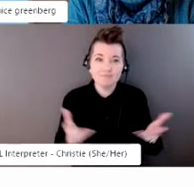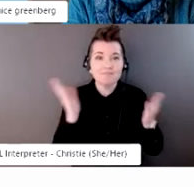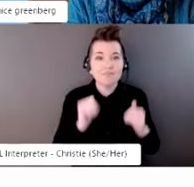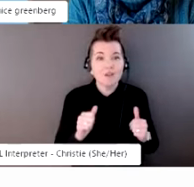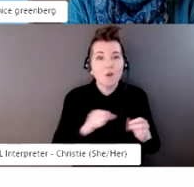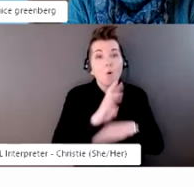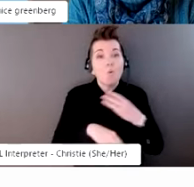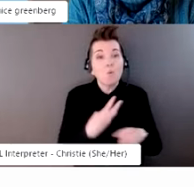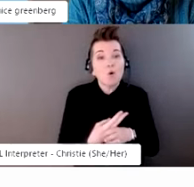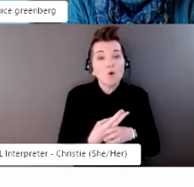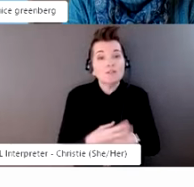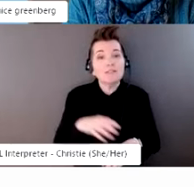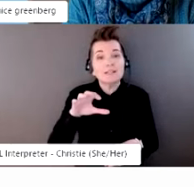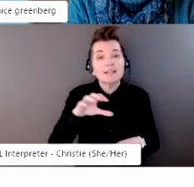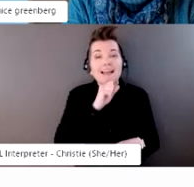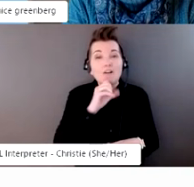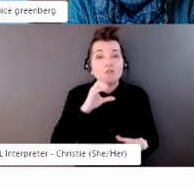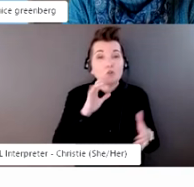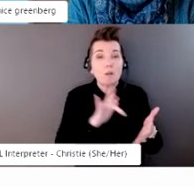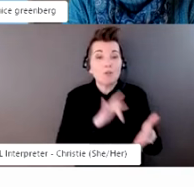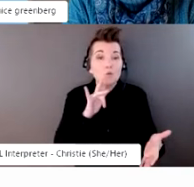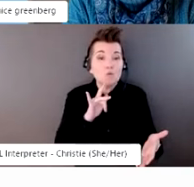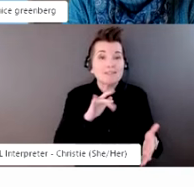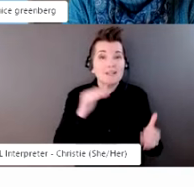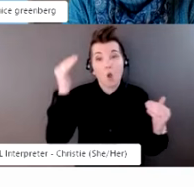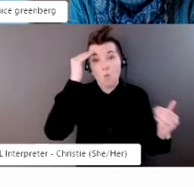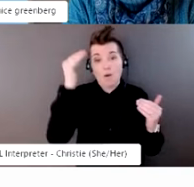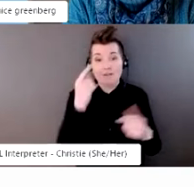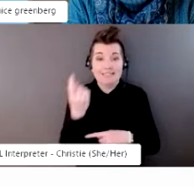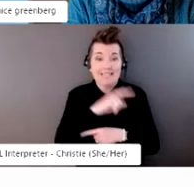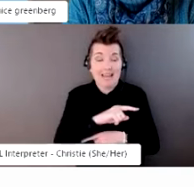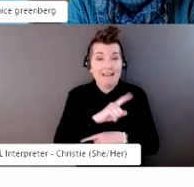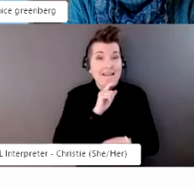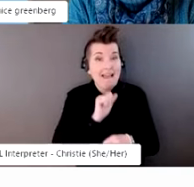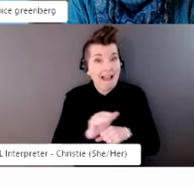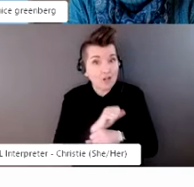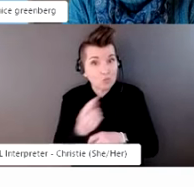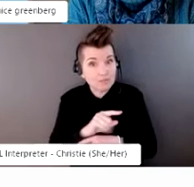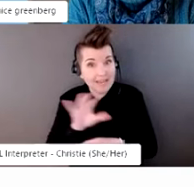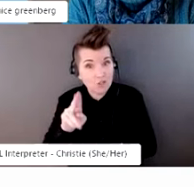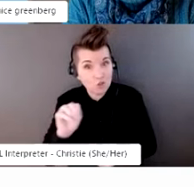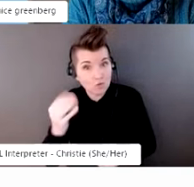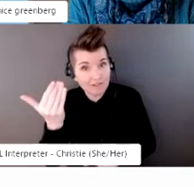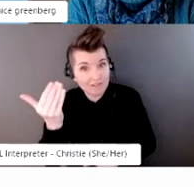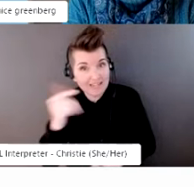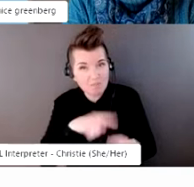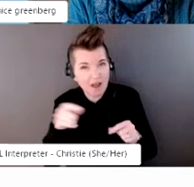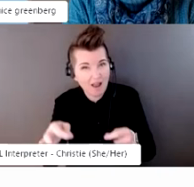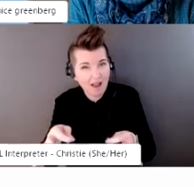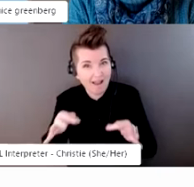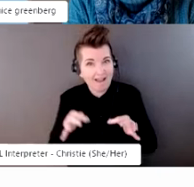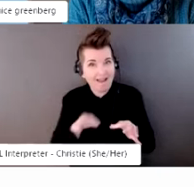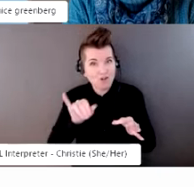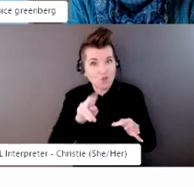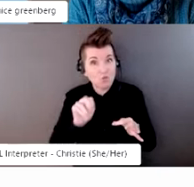Day is coming up. It is June 15th, the actual day, but we're hosting a national forum on June 12th. So you